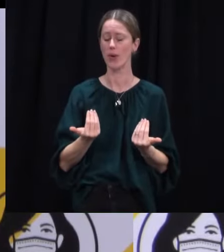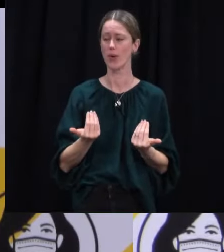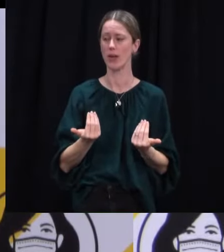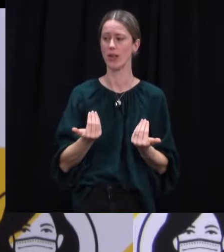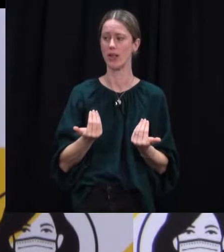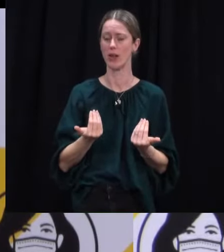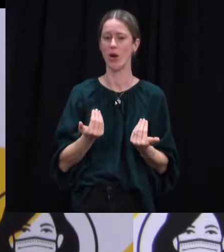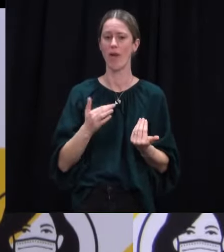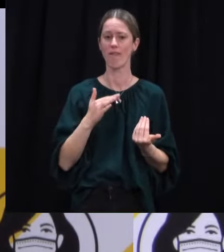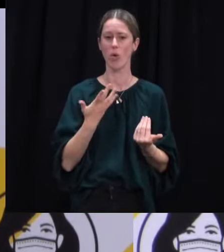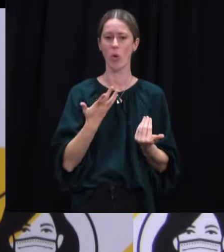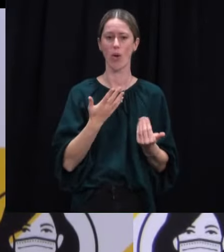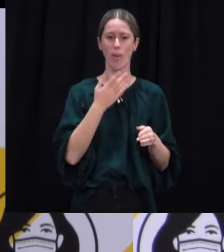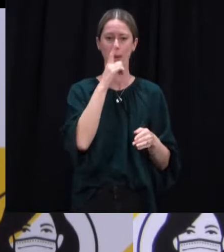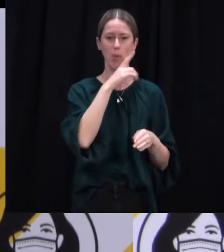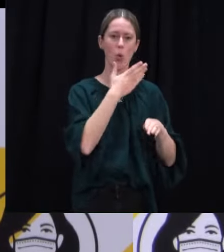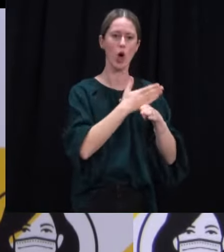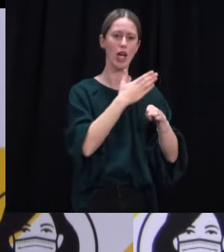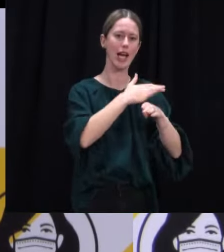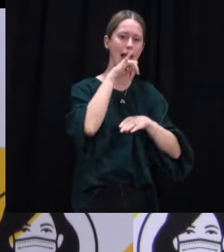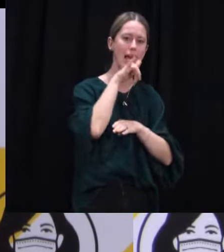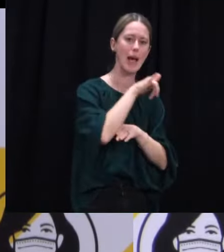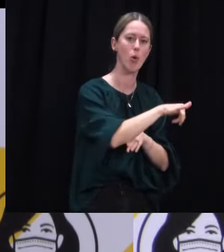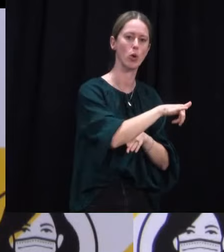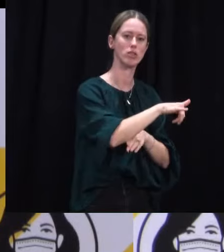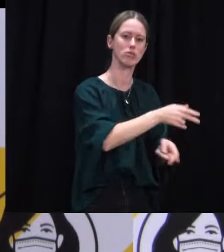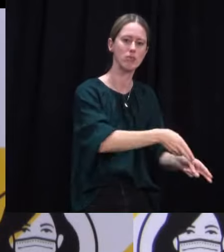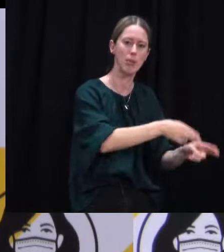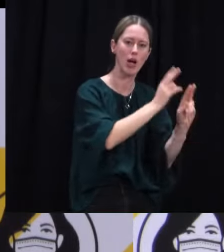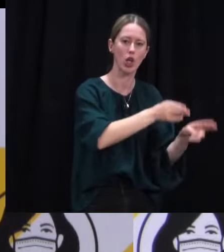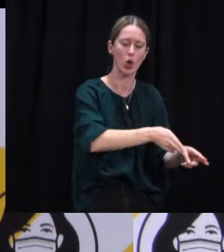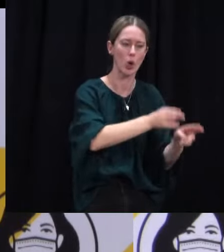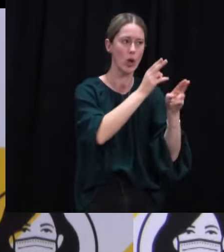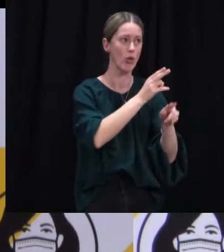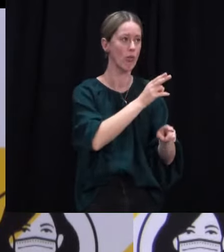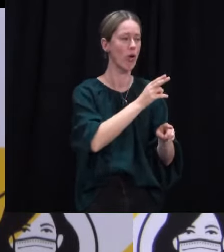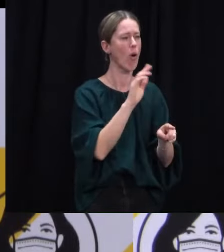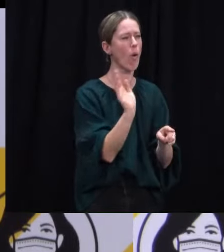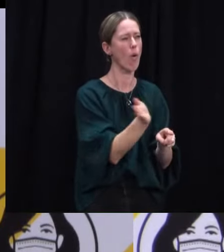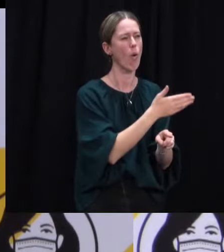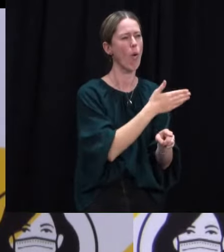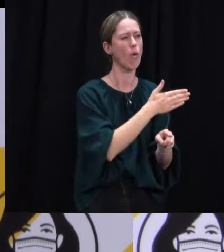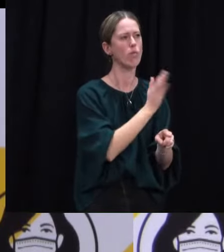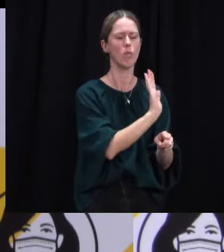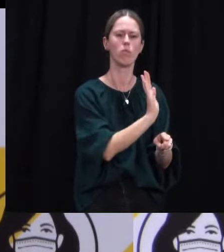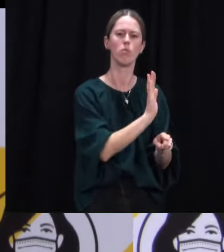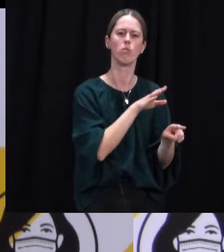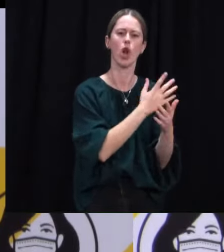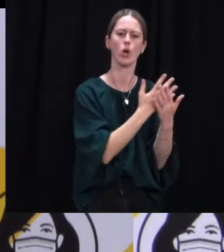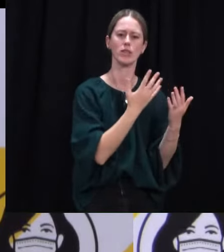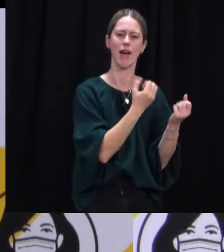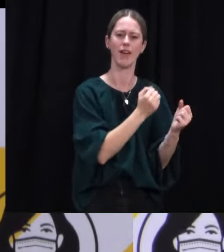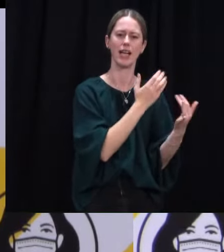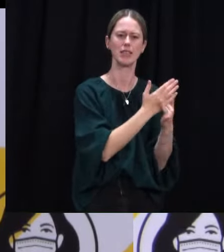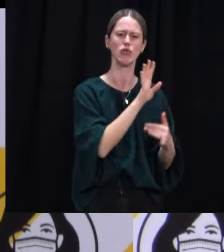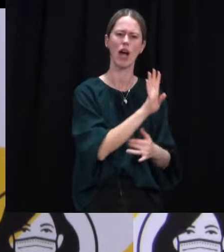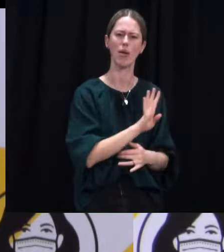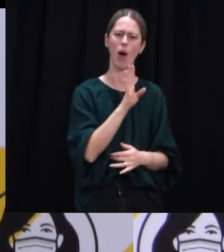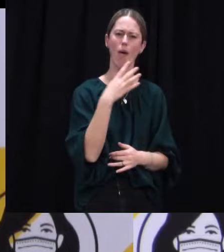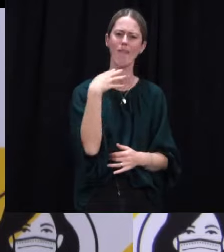for our frontline border workers. Not all of them have access to it at this point, but many do, and there are, I think from last count it was about